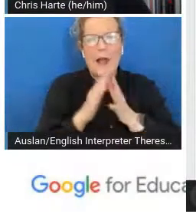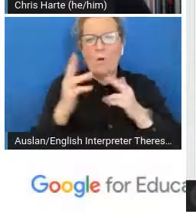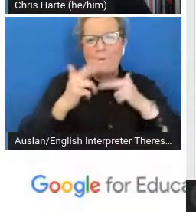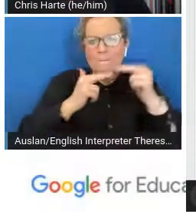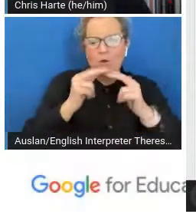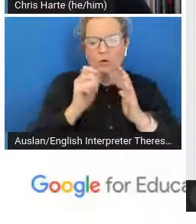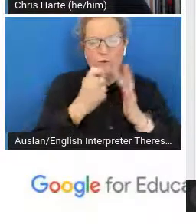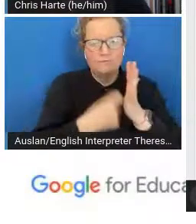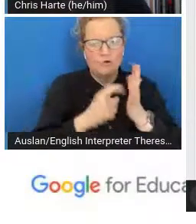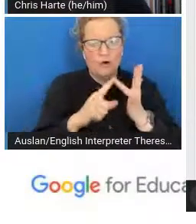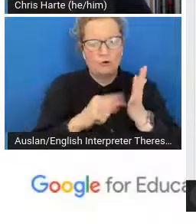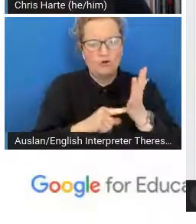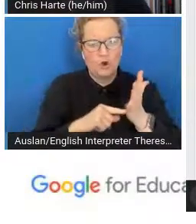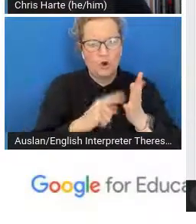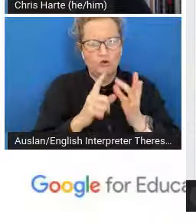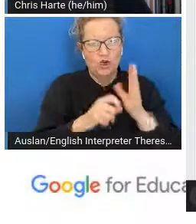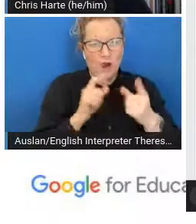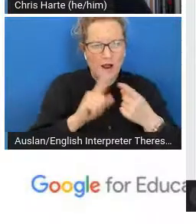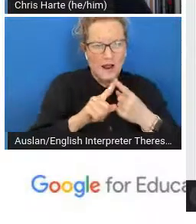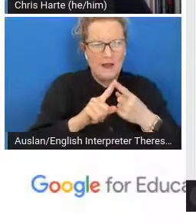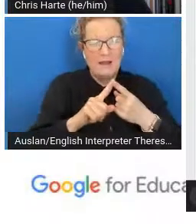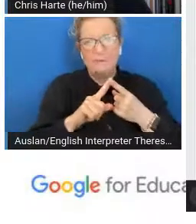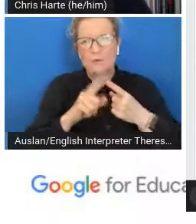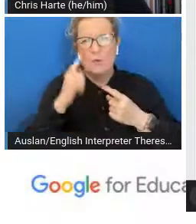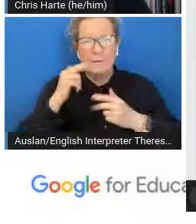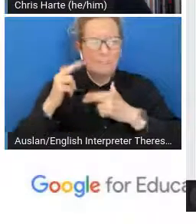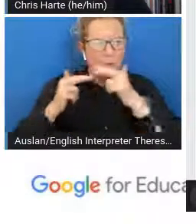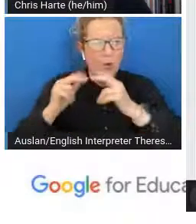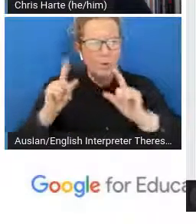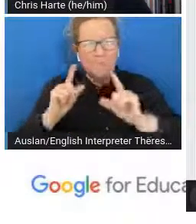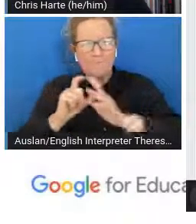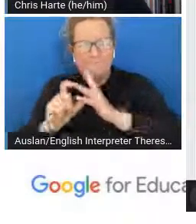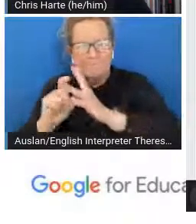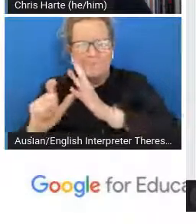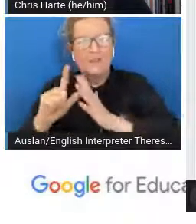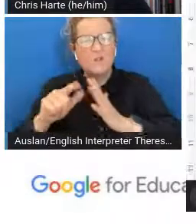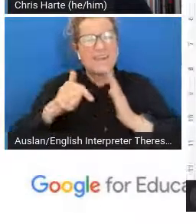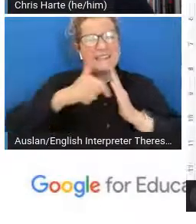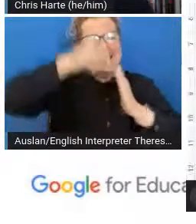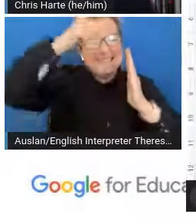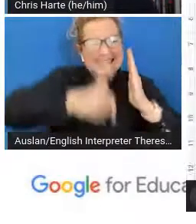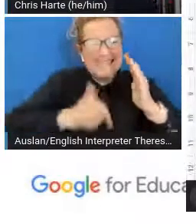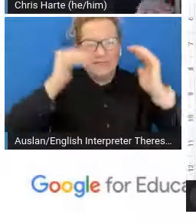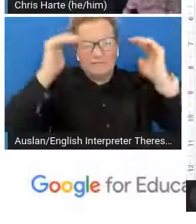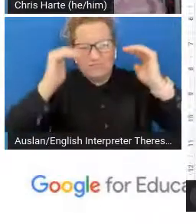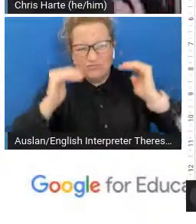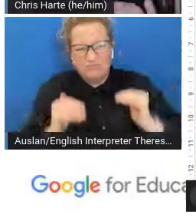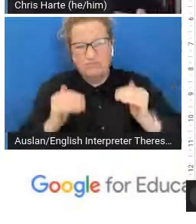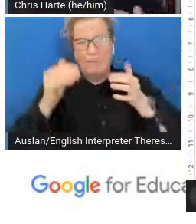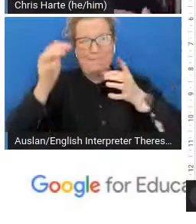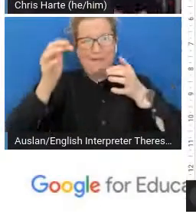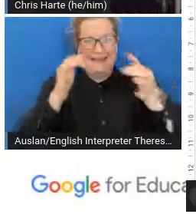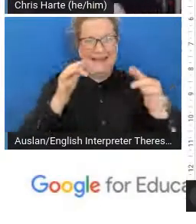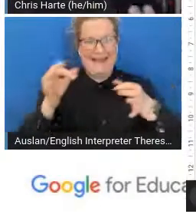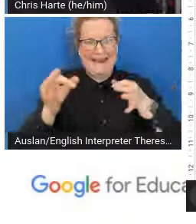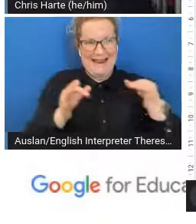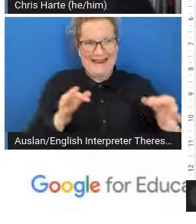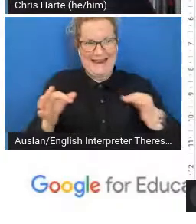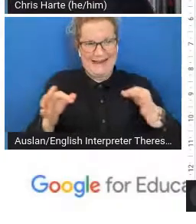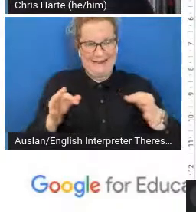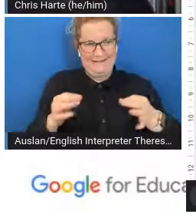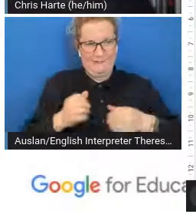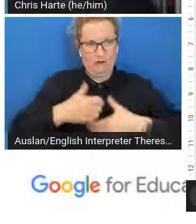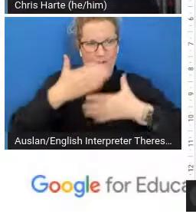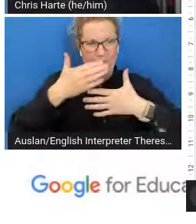assess? What resources do you need? So it's just a kind of a detailed planning doc. I'm not going to come and check your